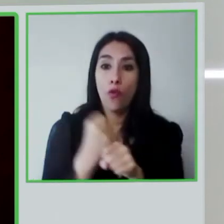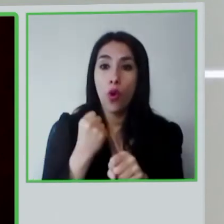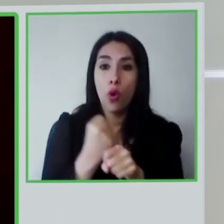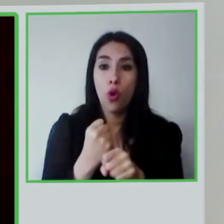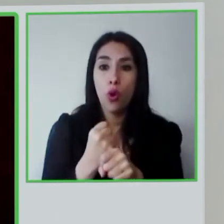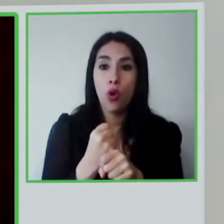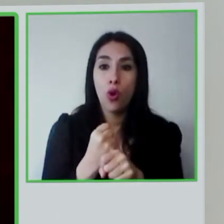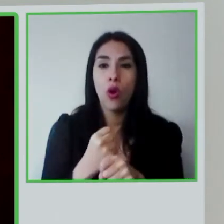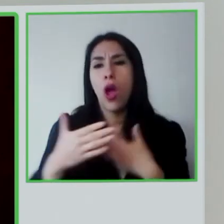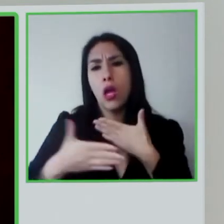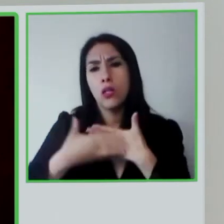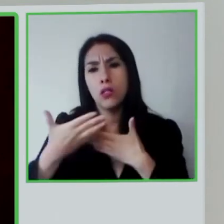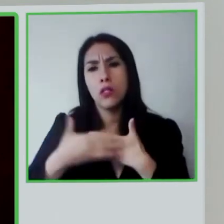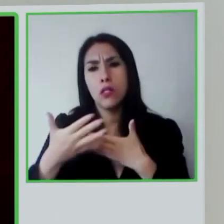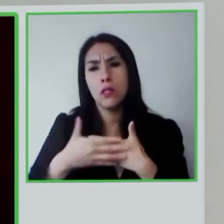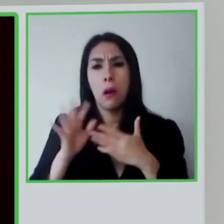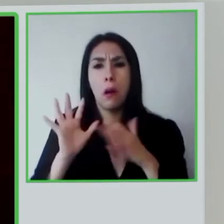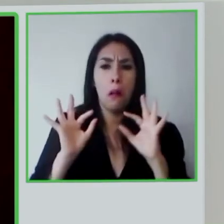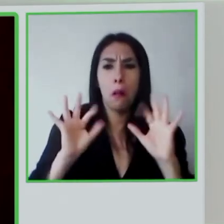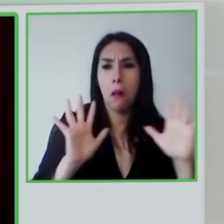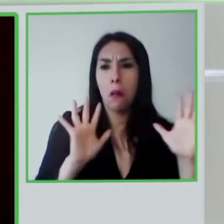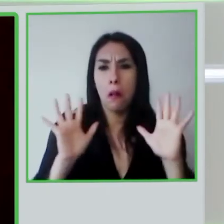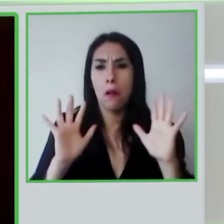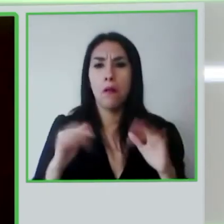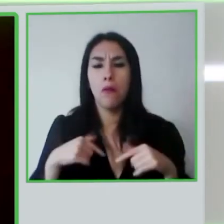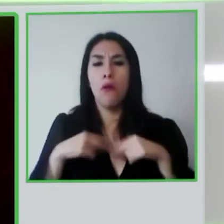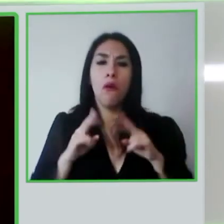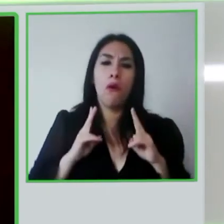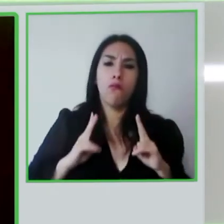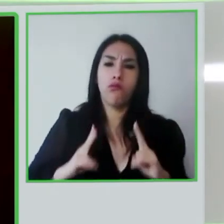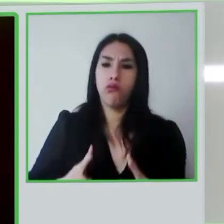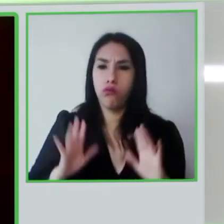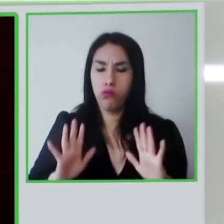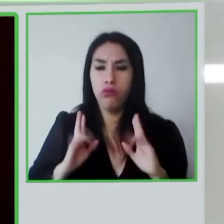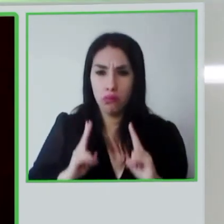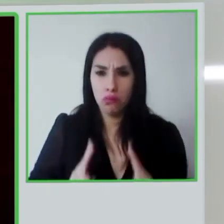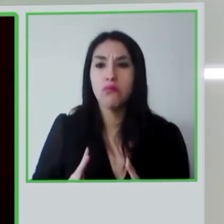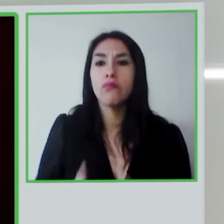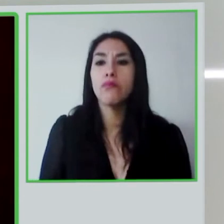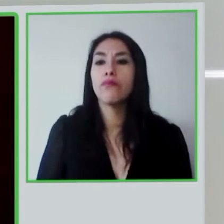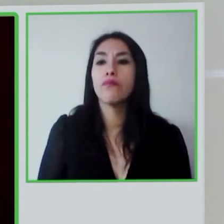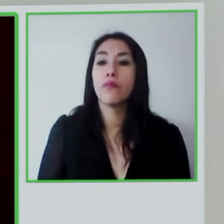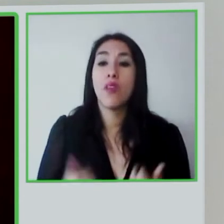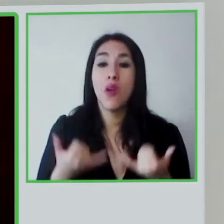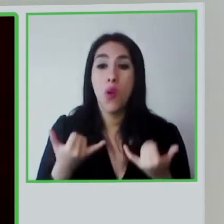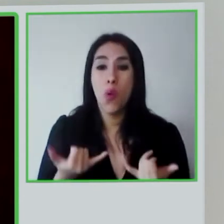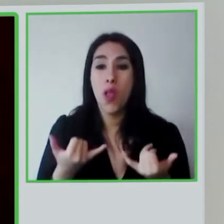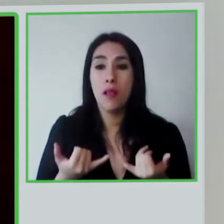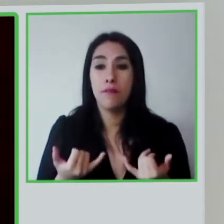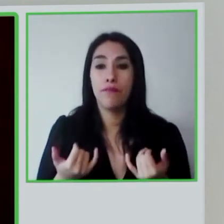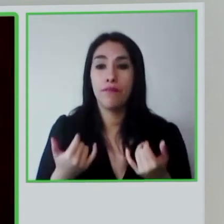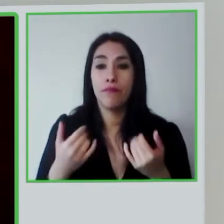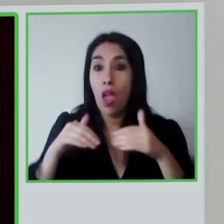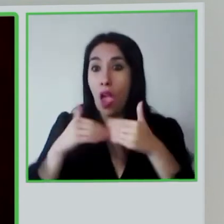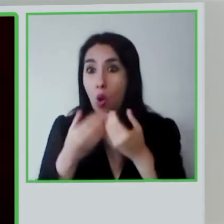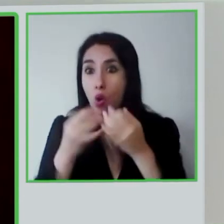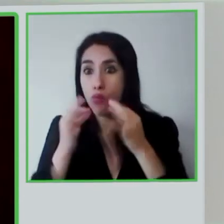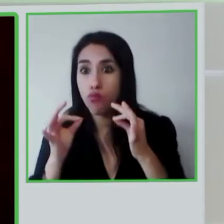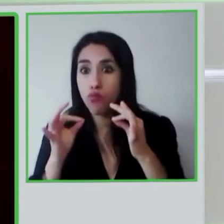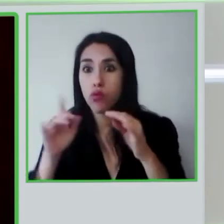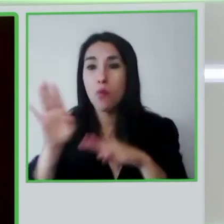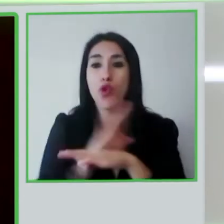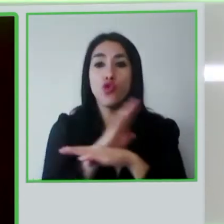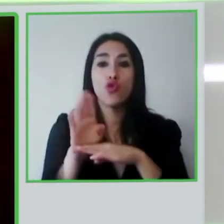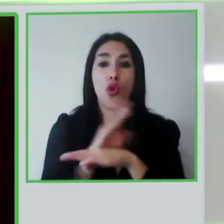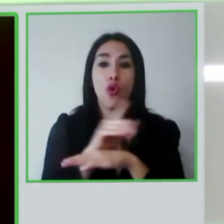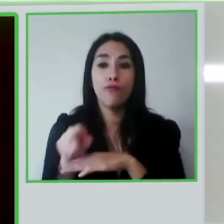So it would be easier for all those who need some sort of adjustment. And a service is being